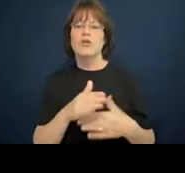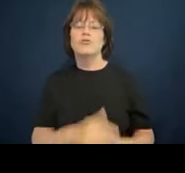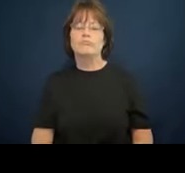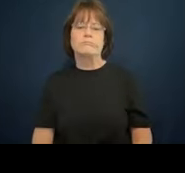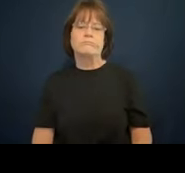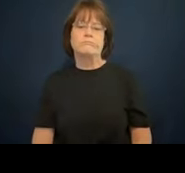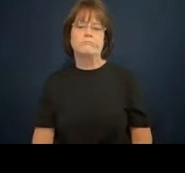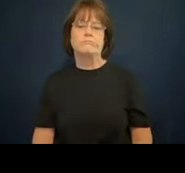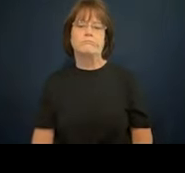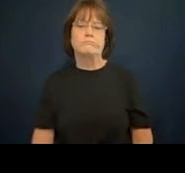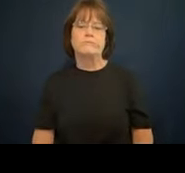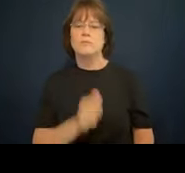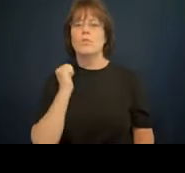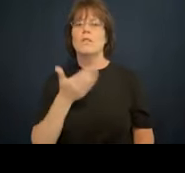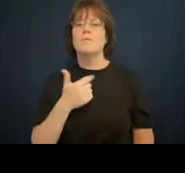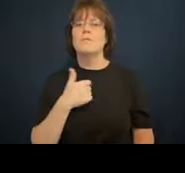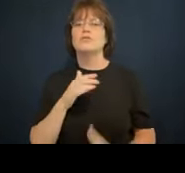me or not.